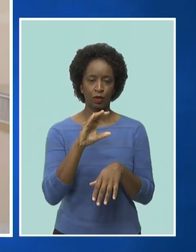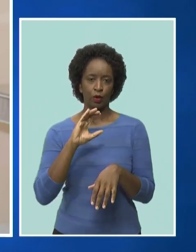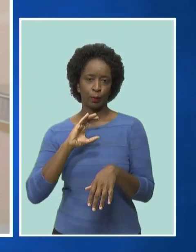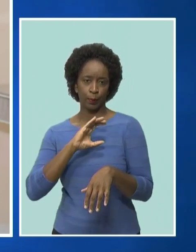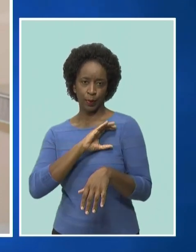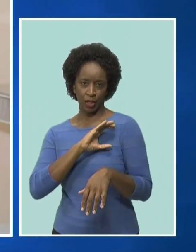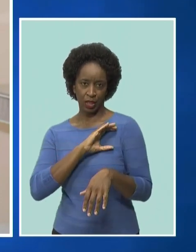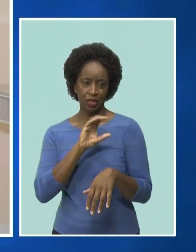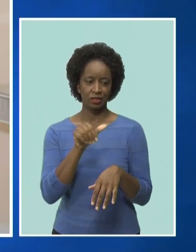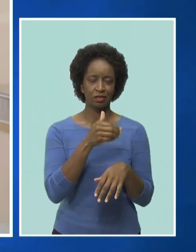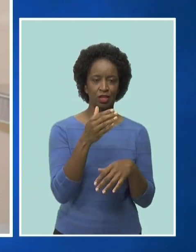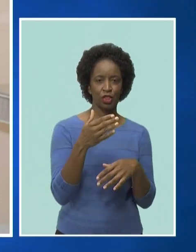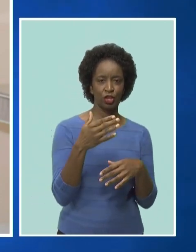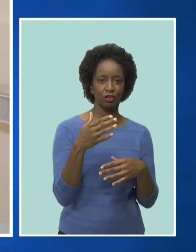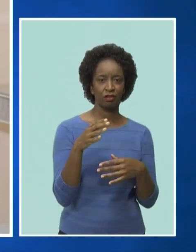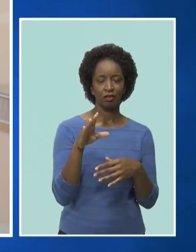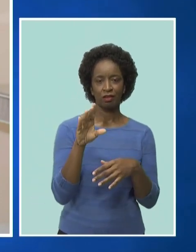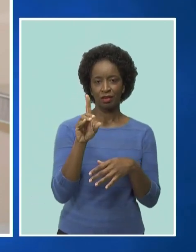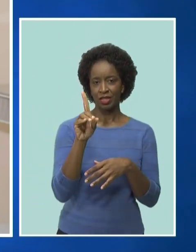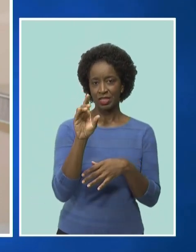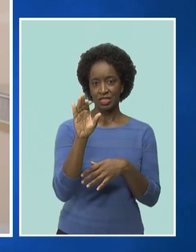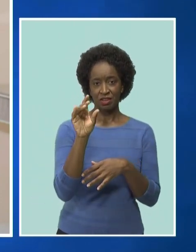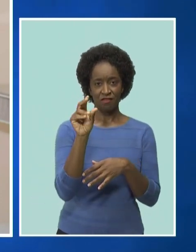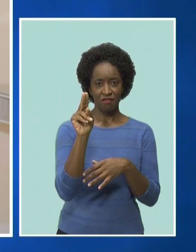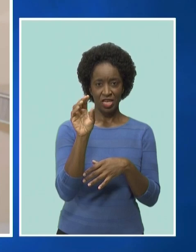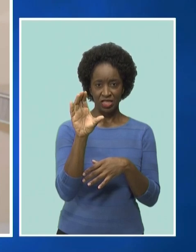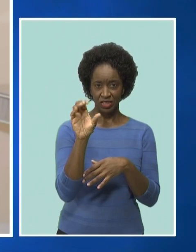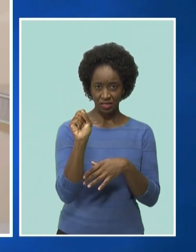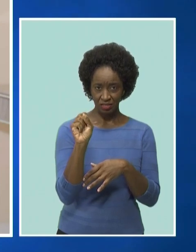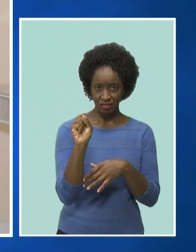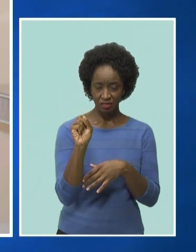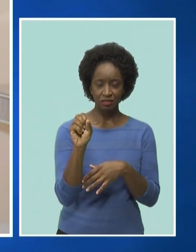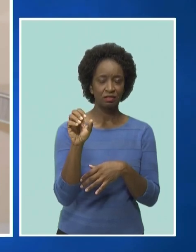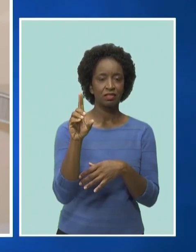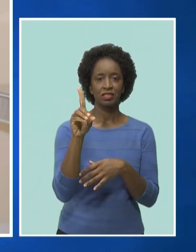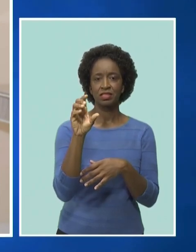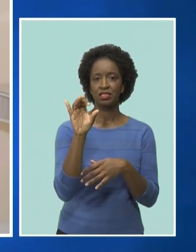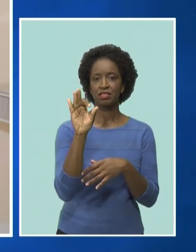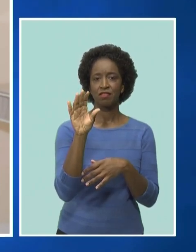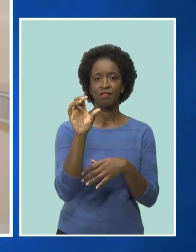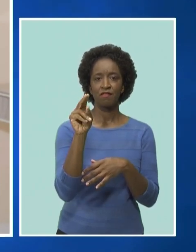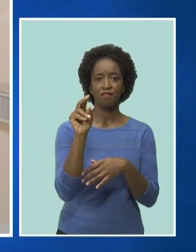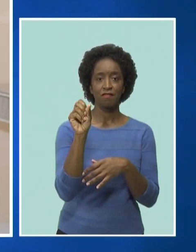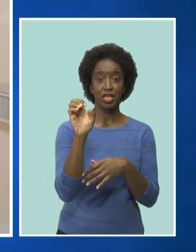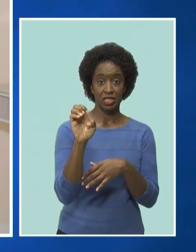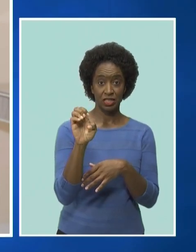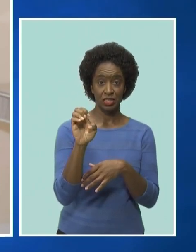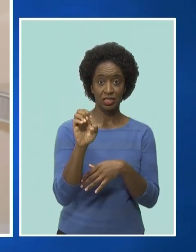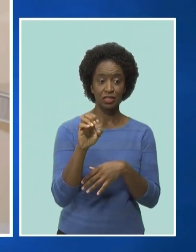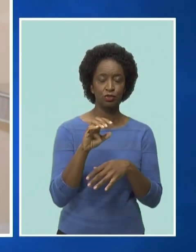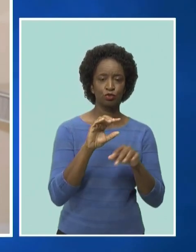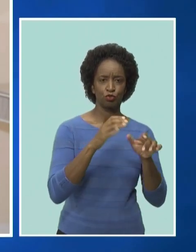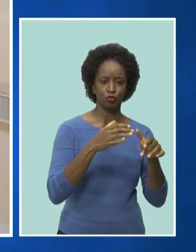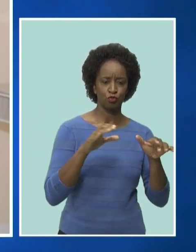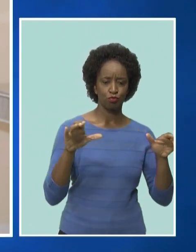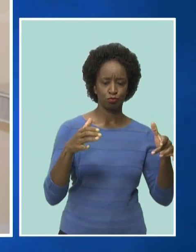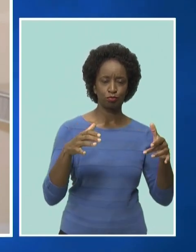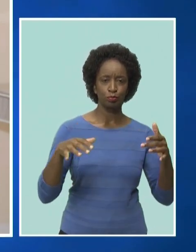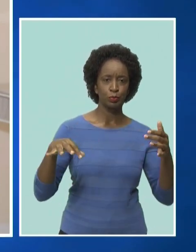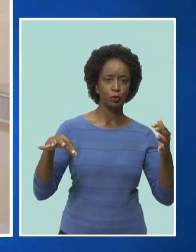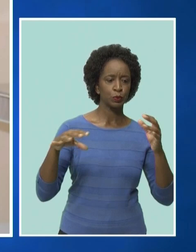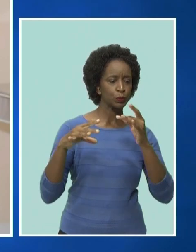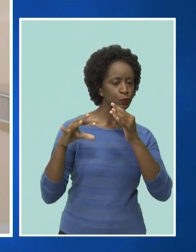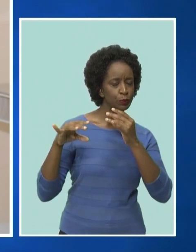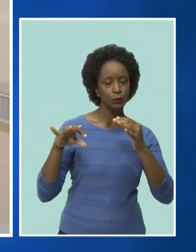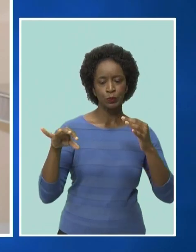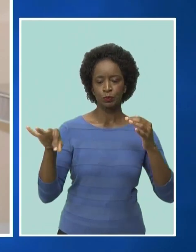met up musically with a percussion contingent, again featuring tuk and drums. And we've taken that to another